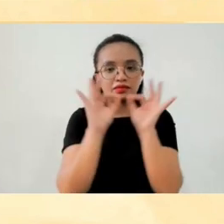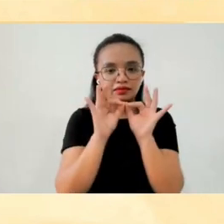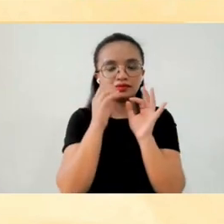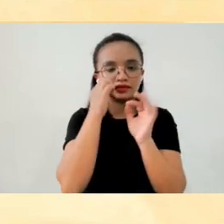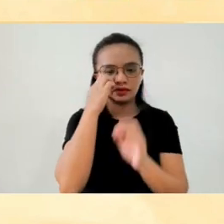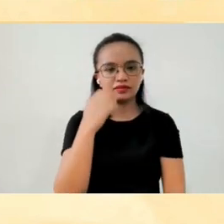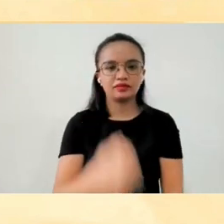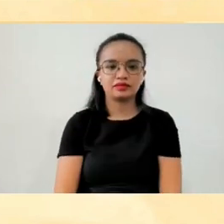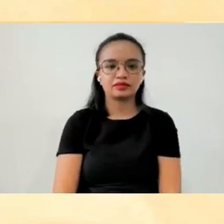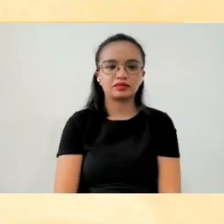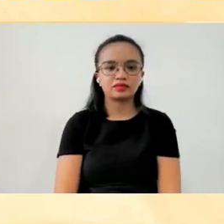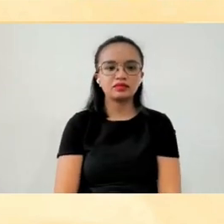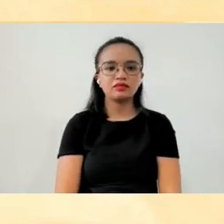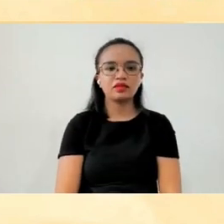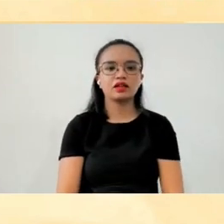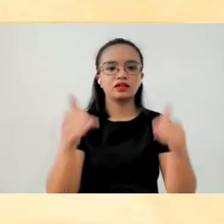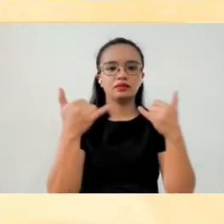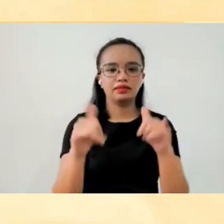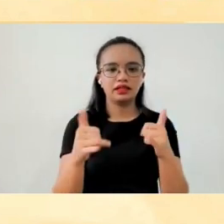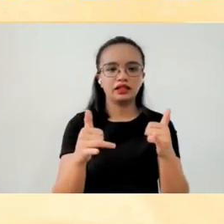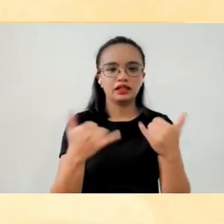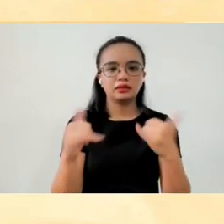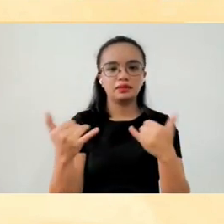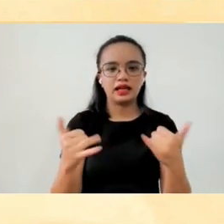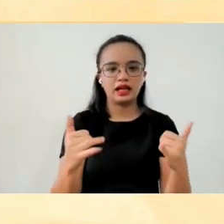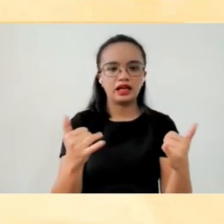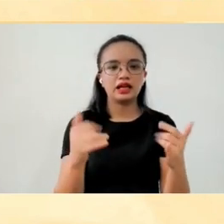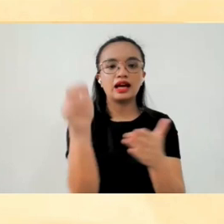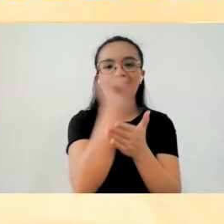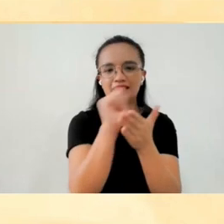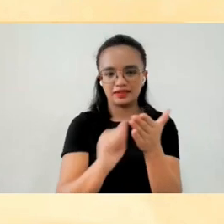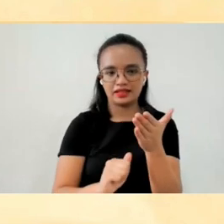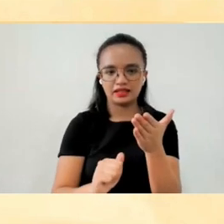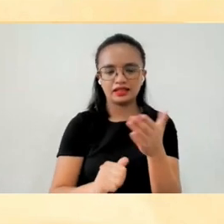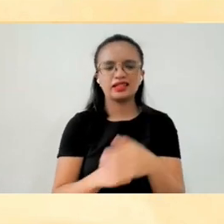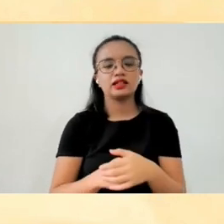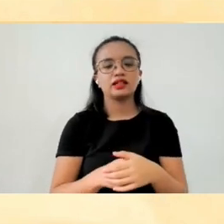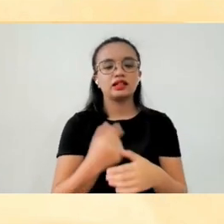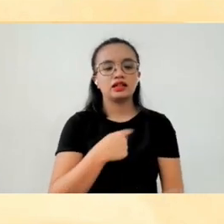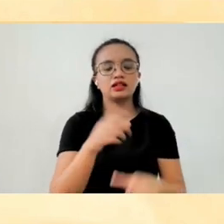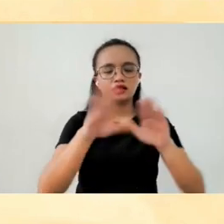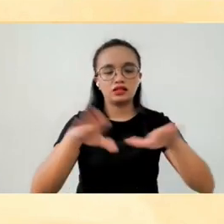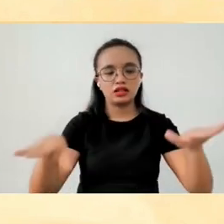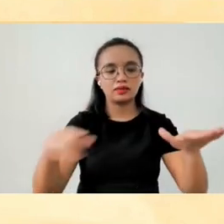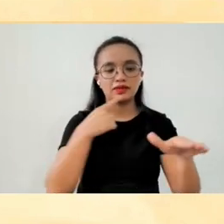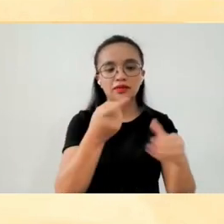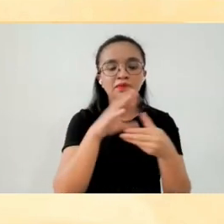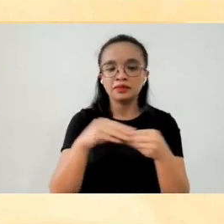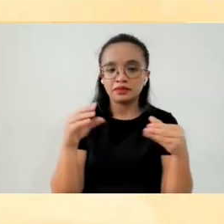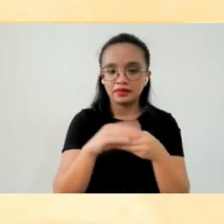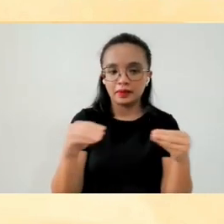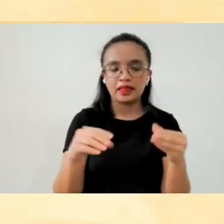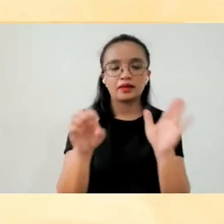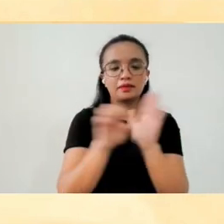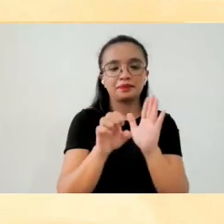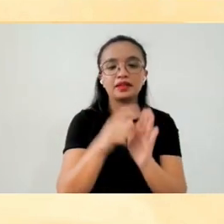your story through play and the arts, children used to play, as I mentioned in my story, in my example,